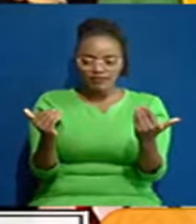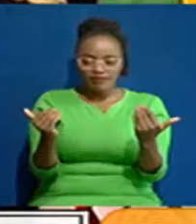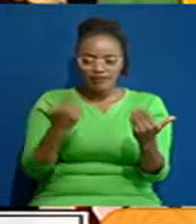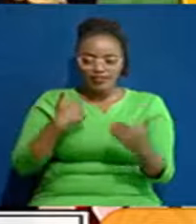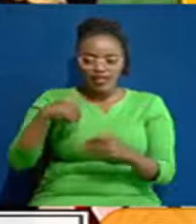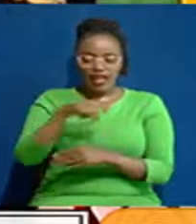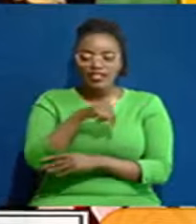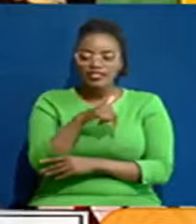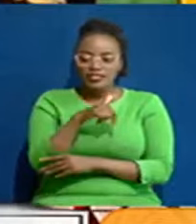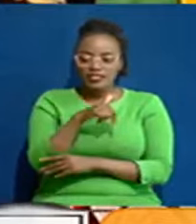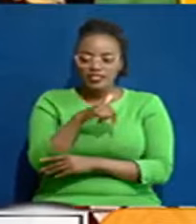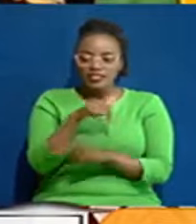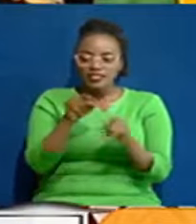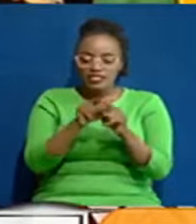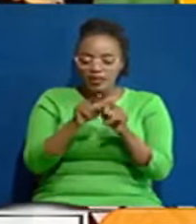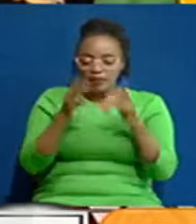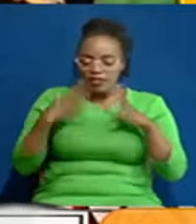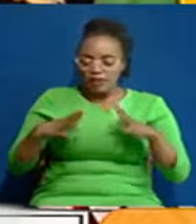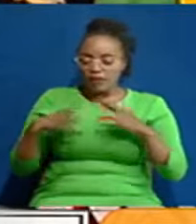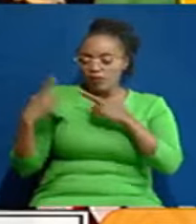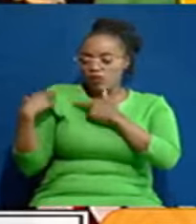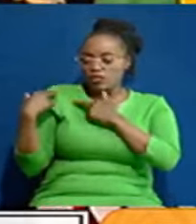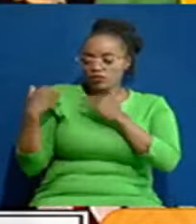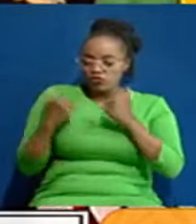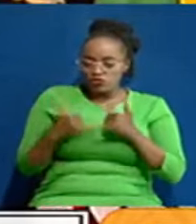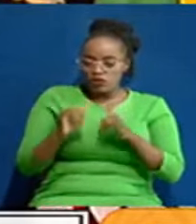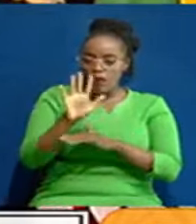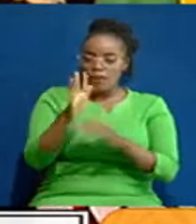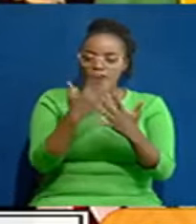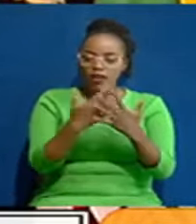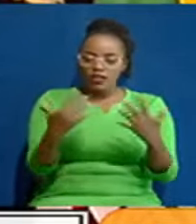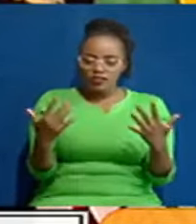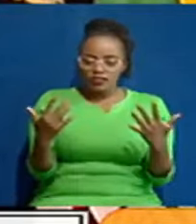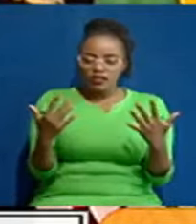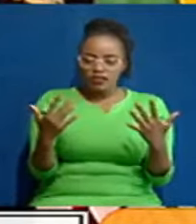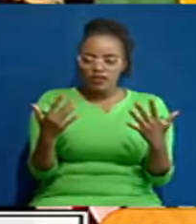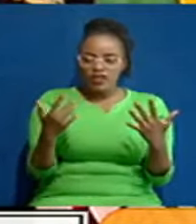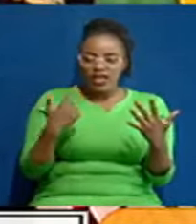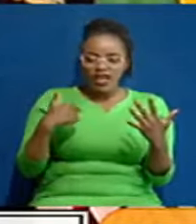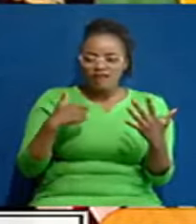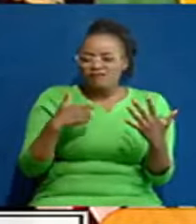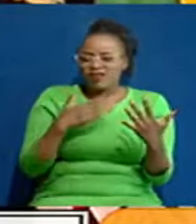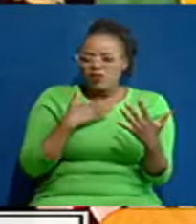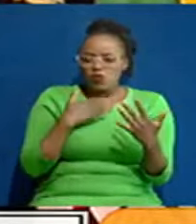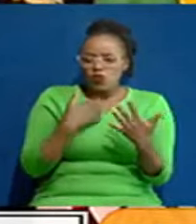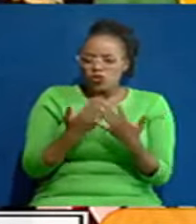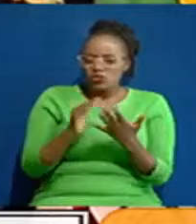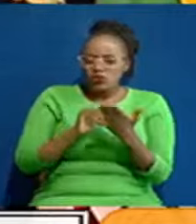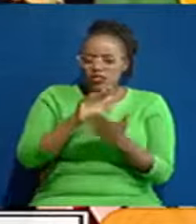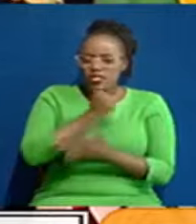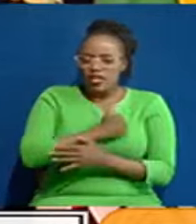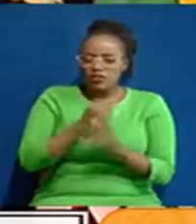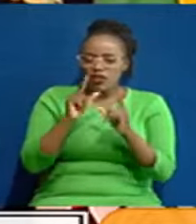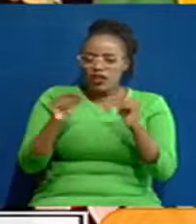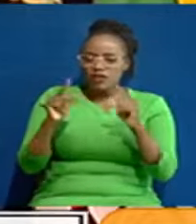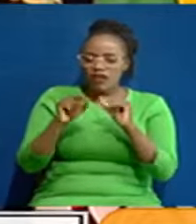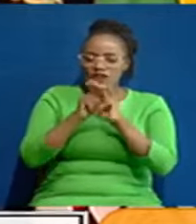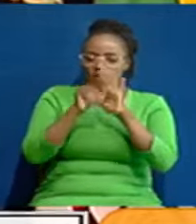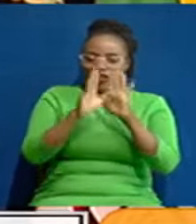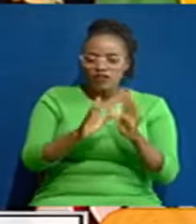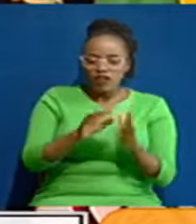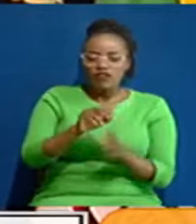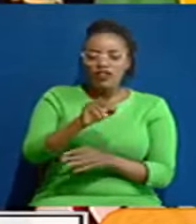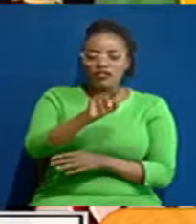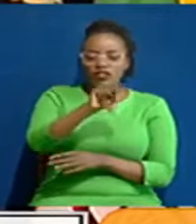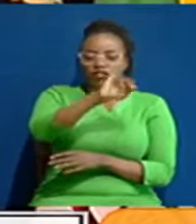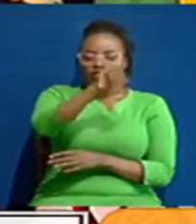We, as the executors of his estate, and I want to pay tribute to lawyer Njoroge Regeru